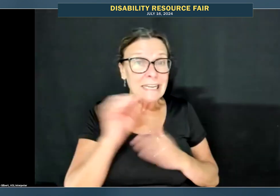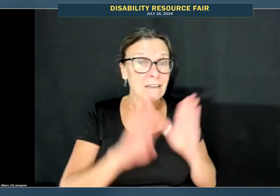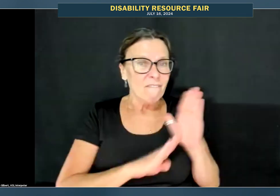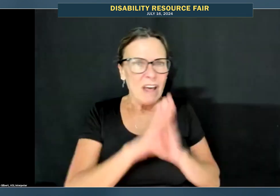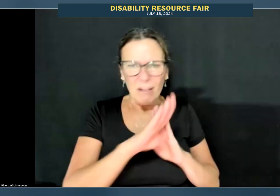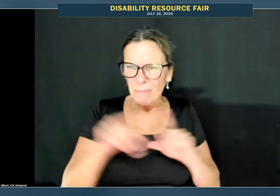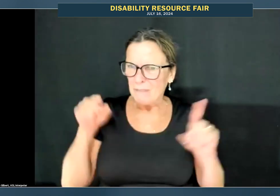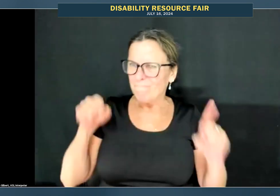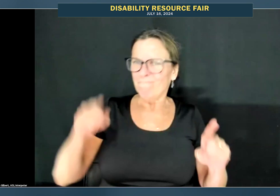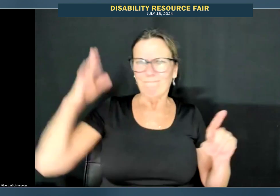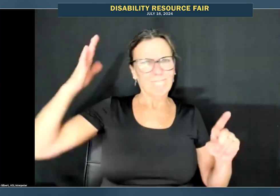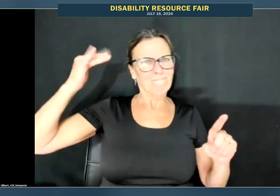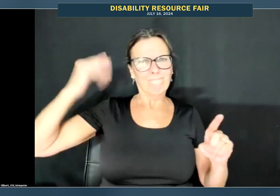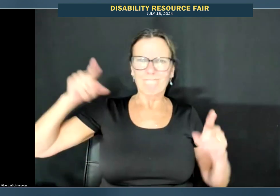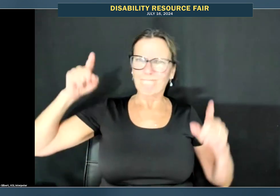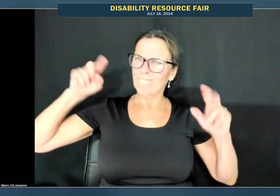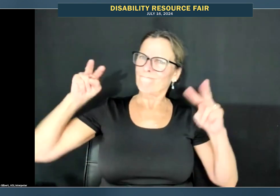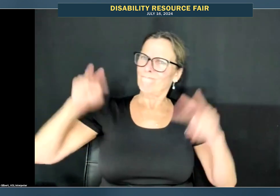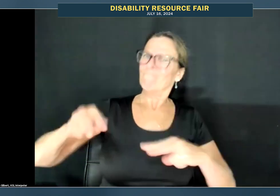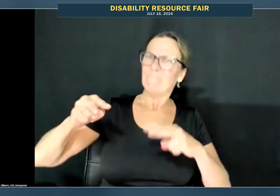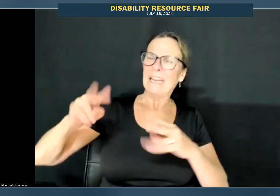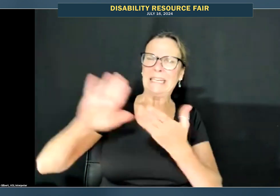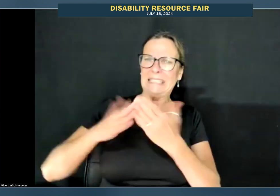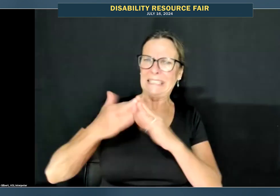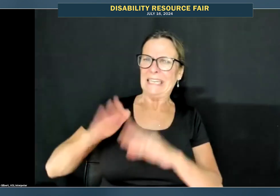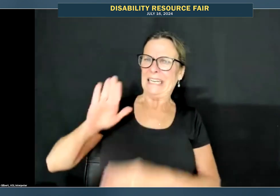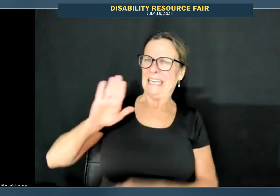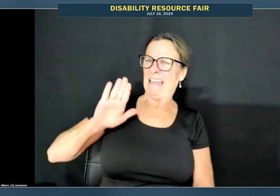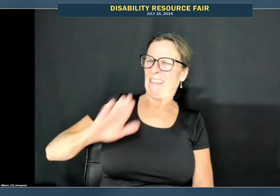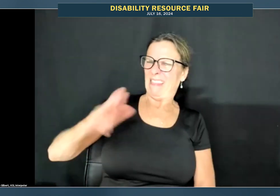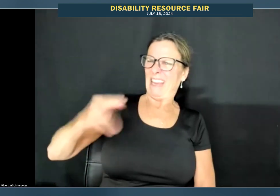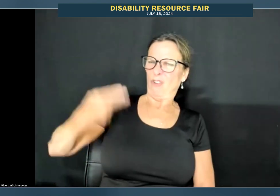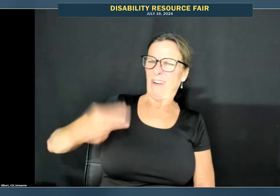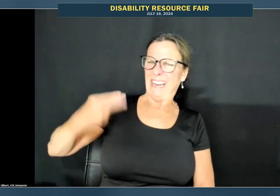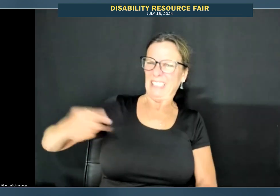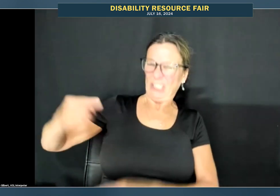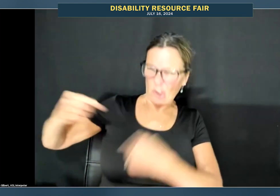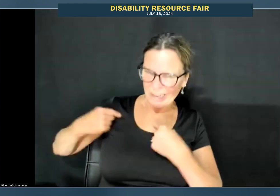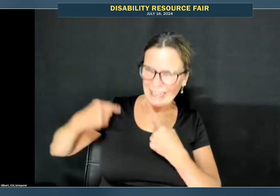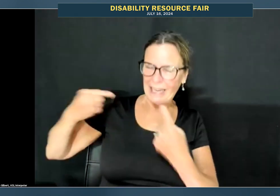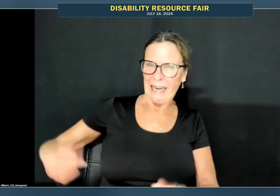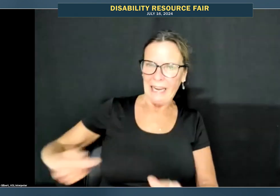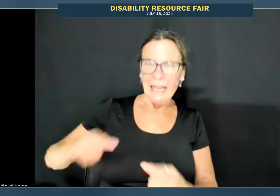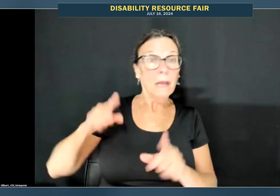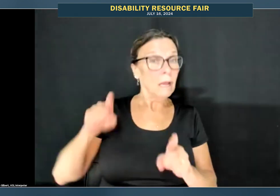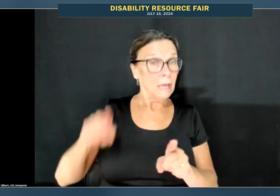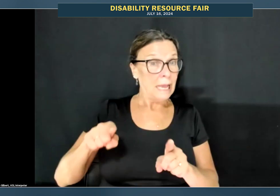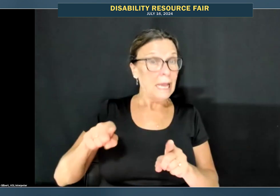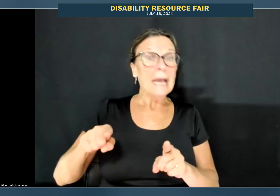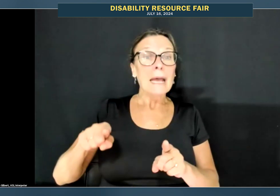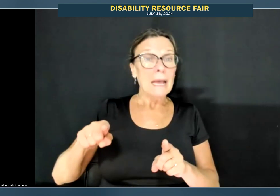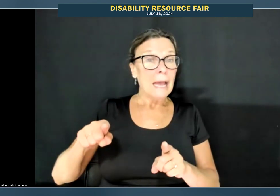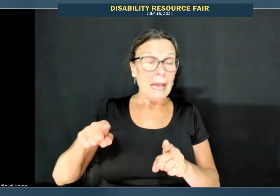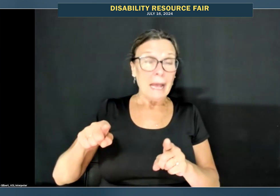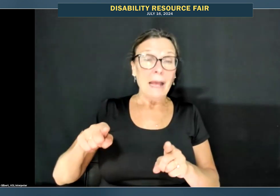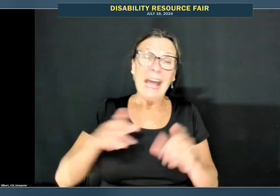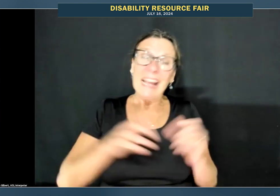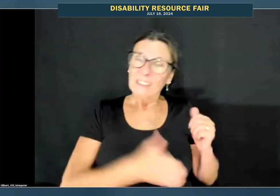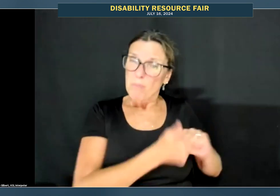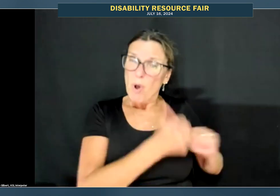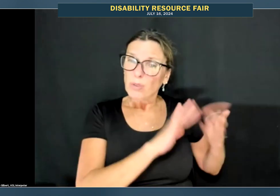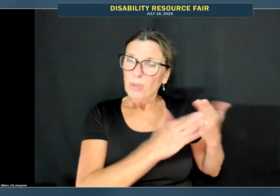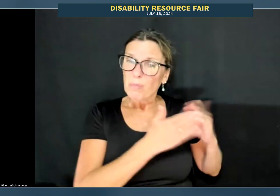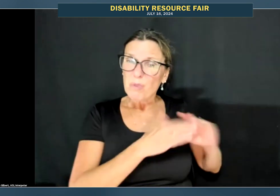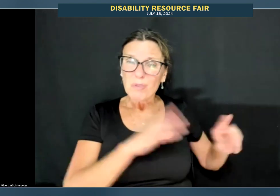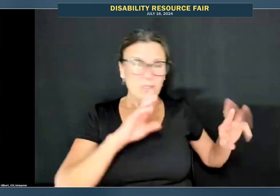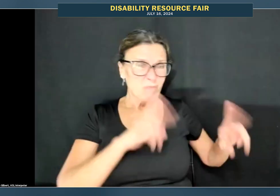looking at the city's history. It had responded, as most communities did, to the initial